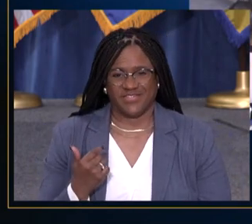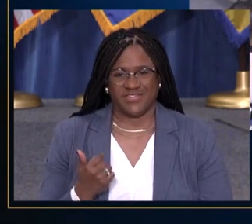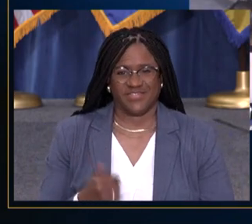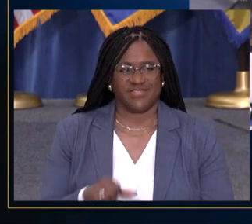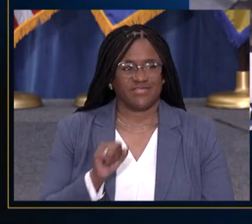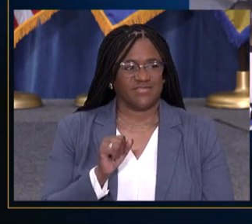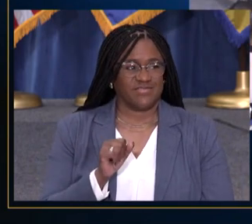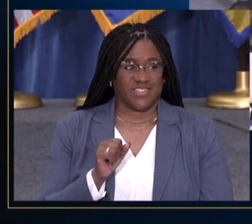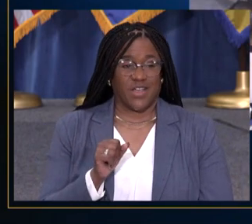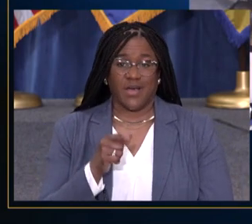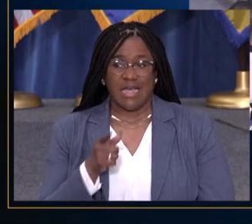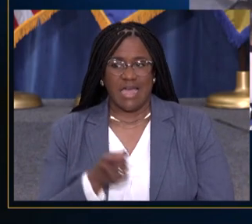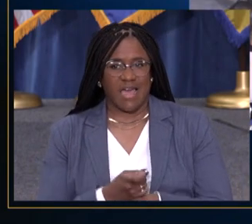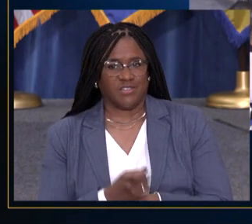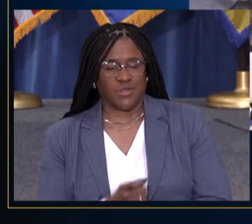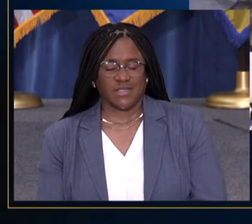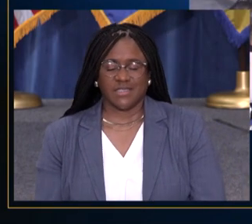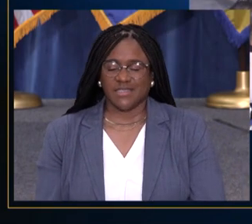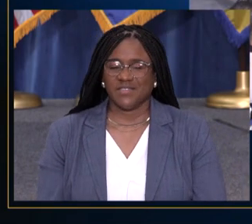Steve got jokes.